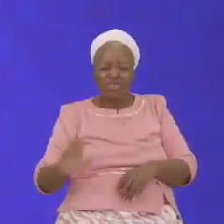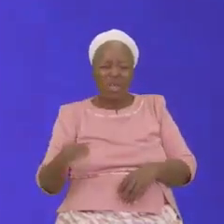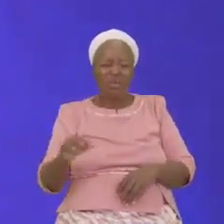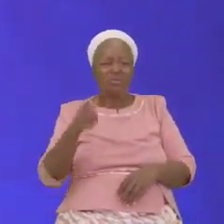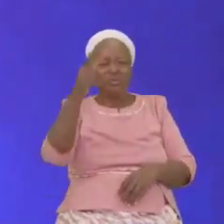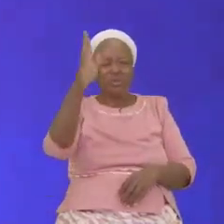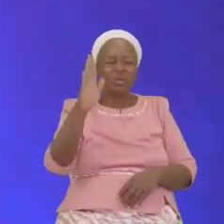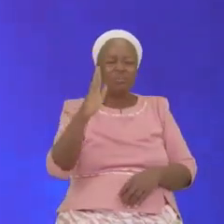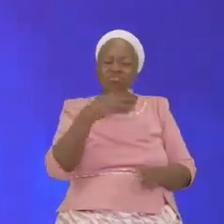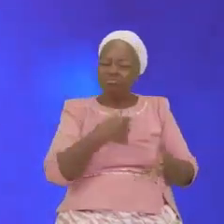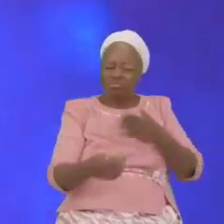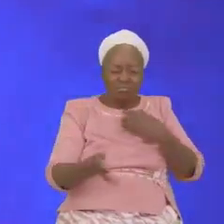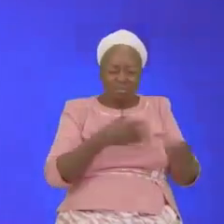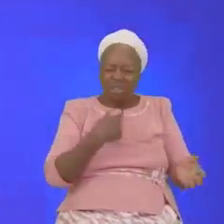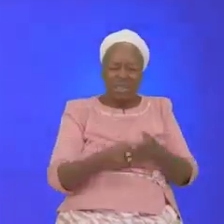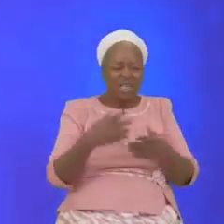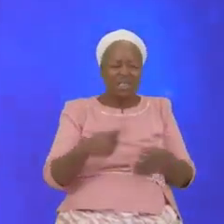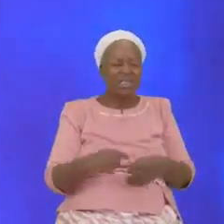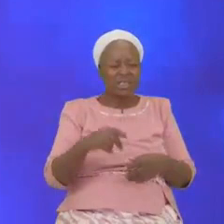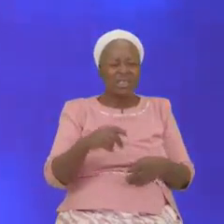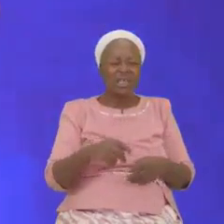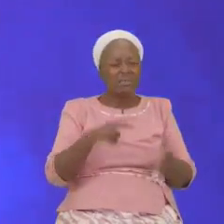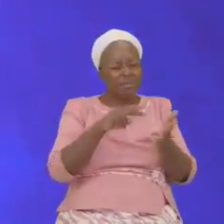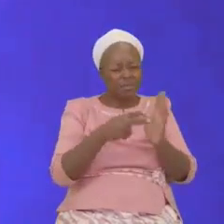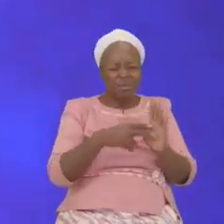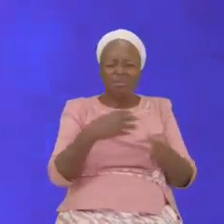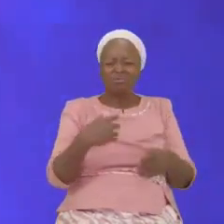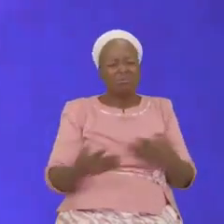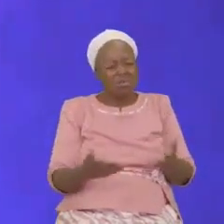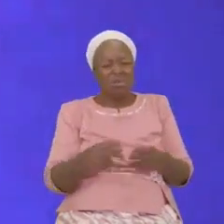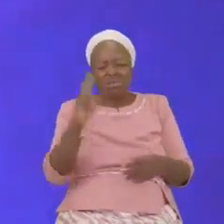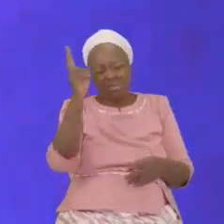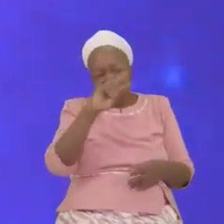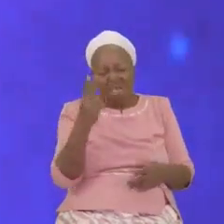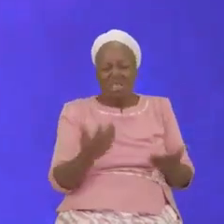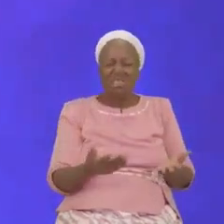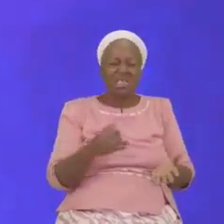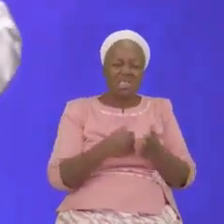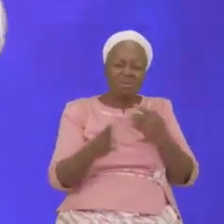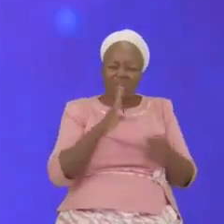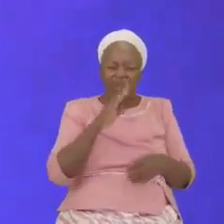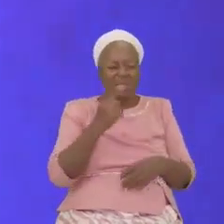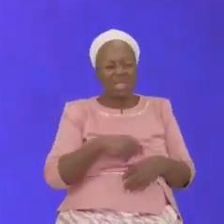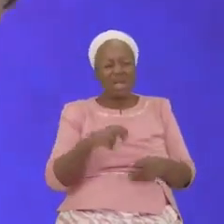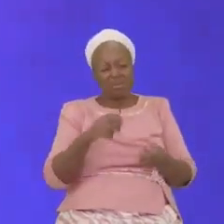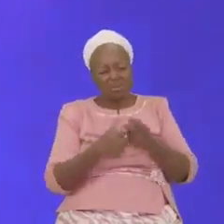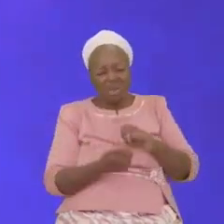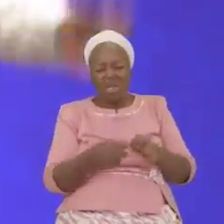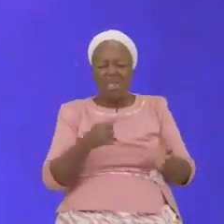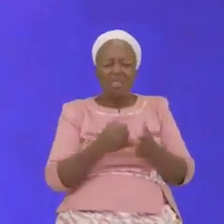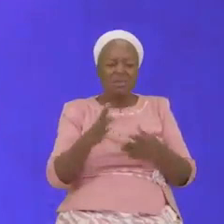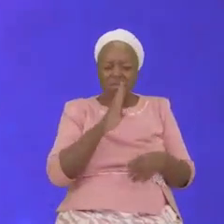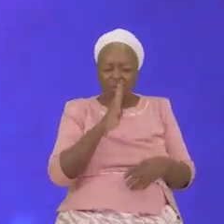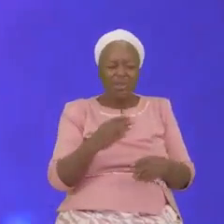God, whatever the reason, it may be their carelessness, it may be their fault, it may be